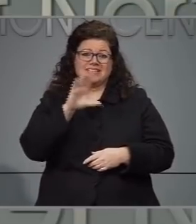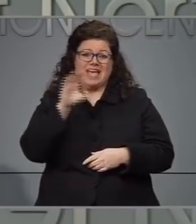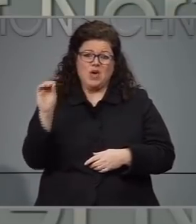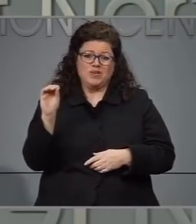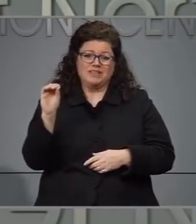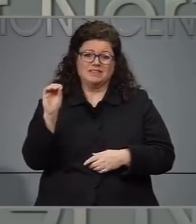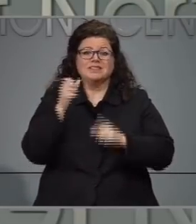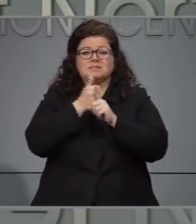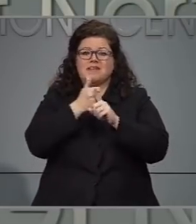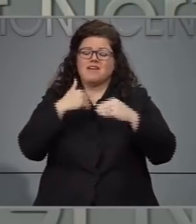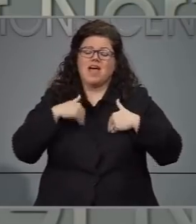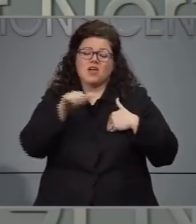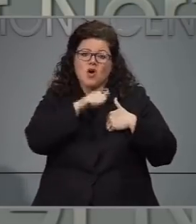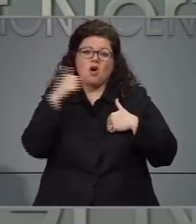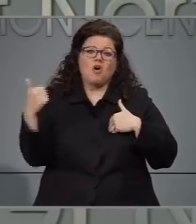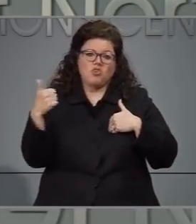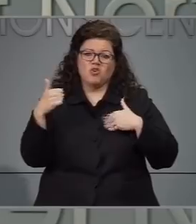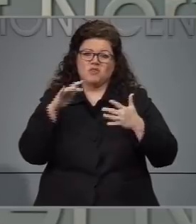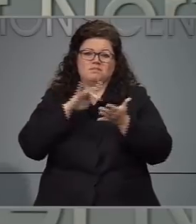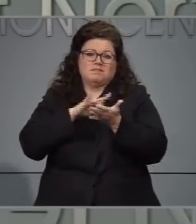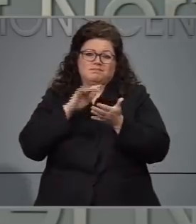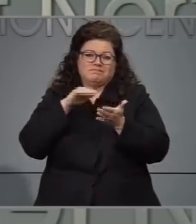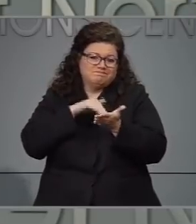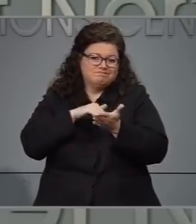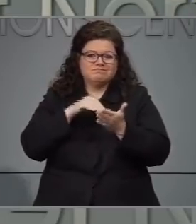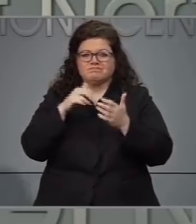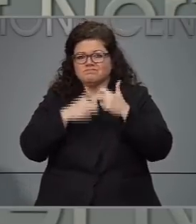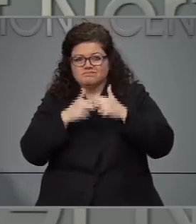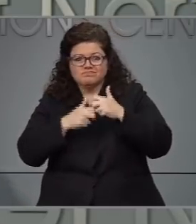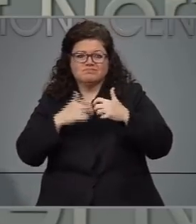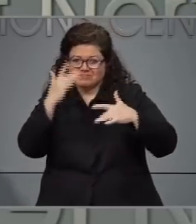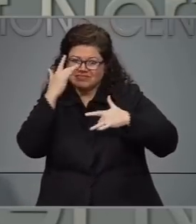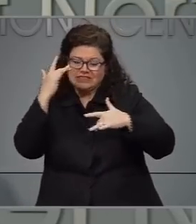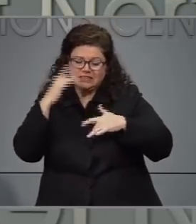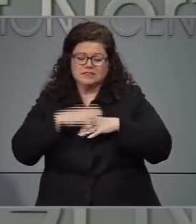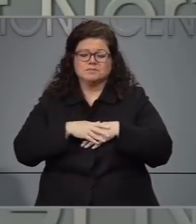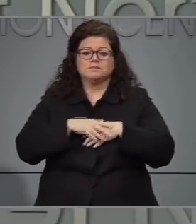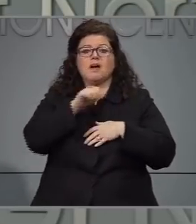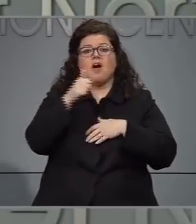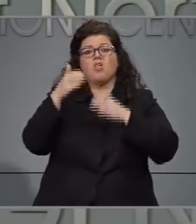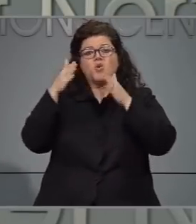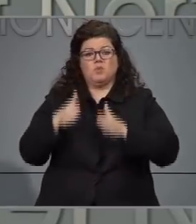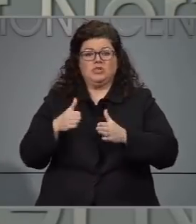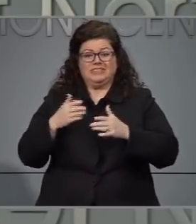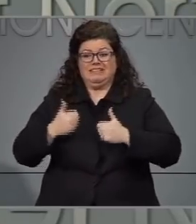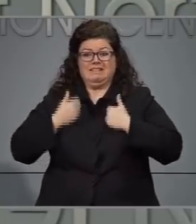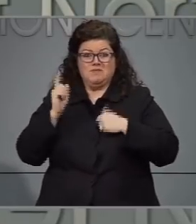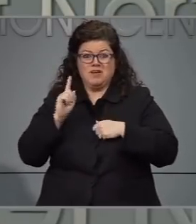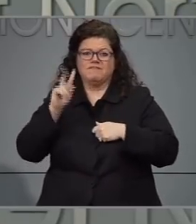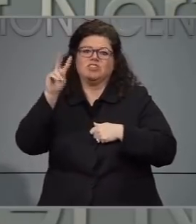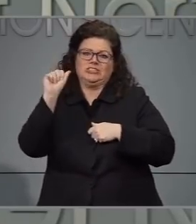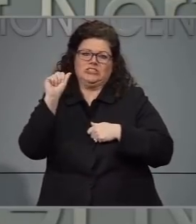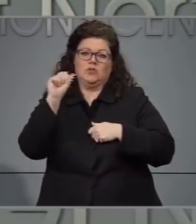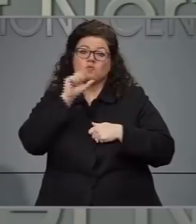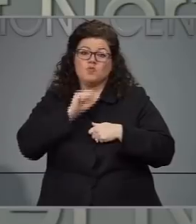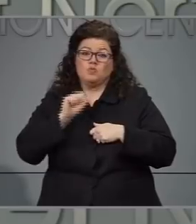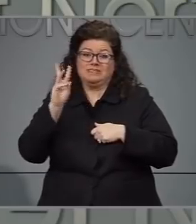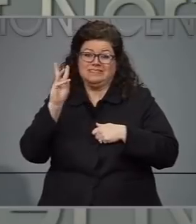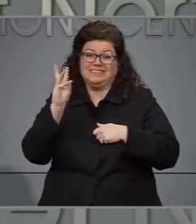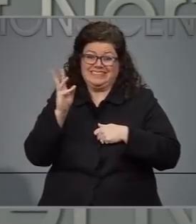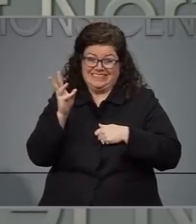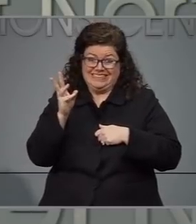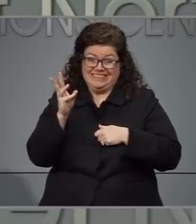underlying medical conditions. The other person lived in Virginia, was in his 60s, and was